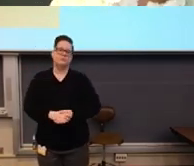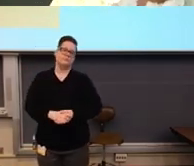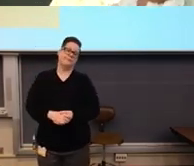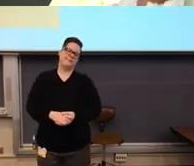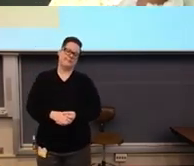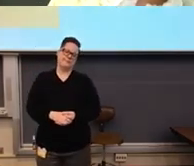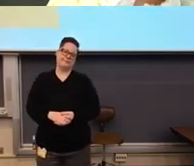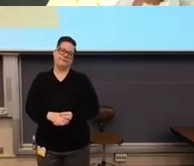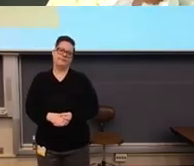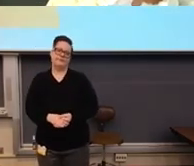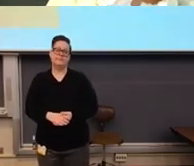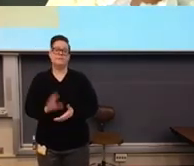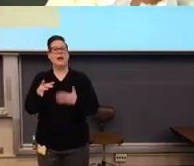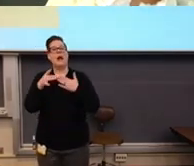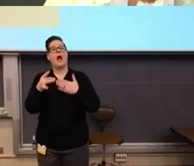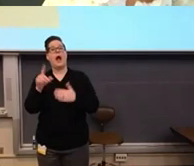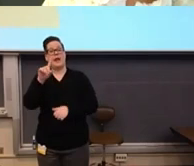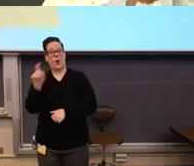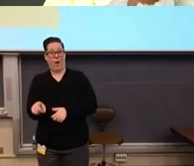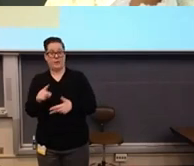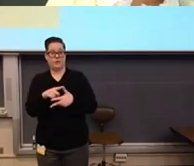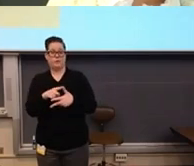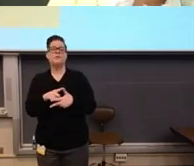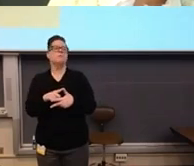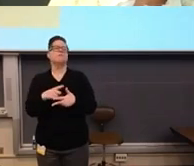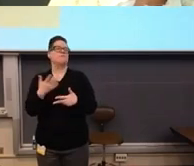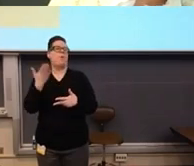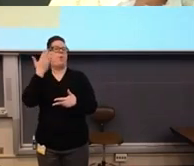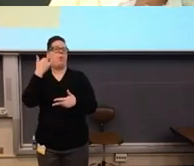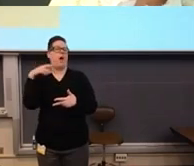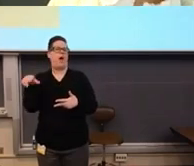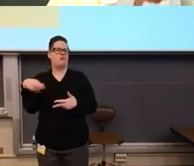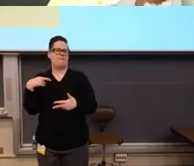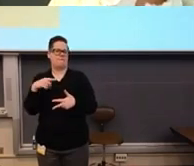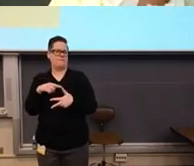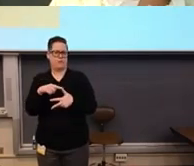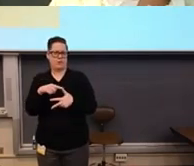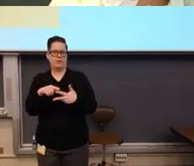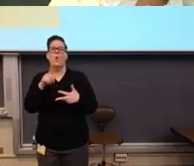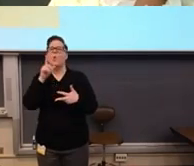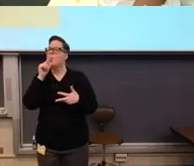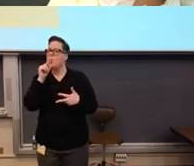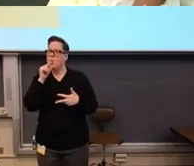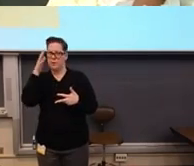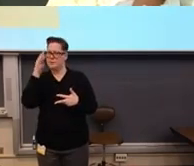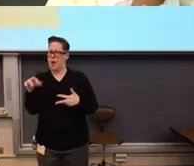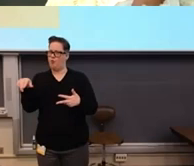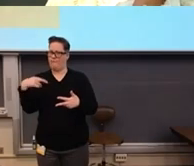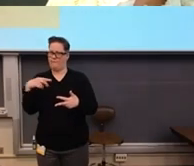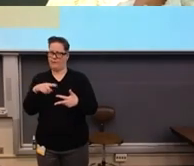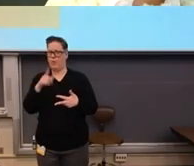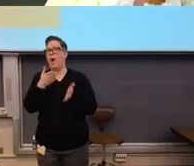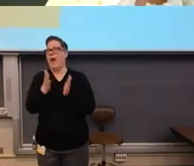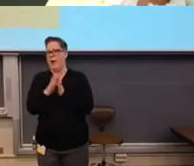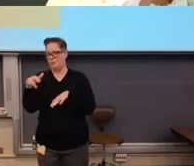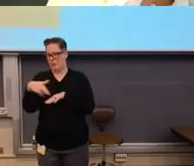The guiding questions are, again, what initiated the patient's referral? Who initiated the referral? And then is the